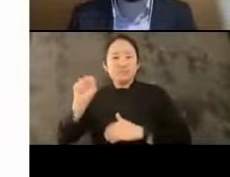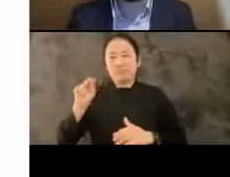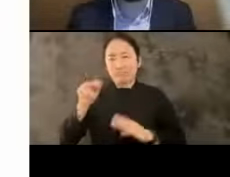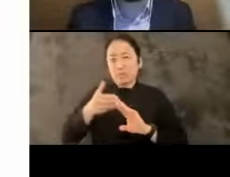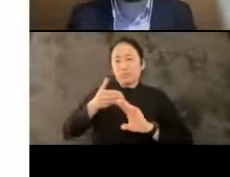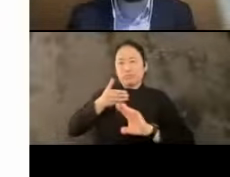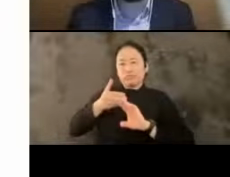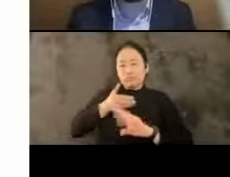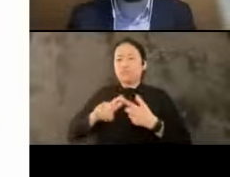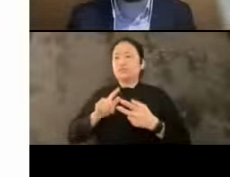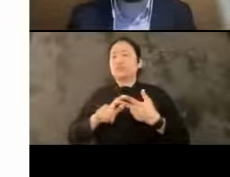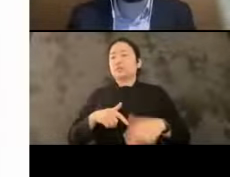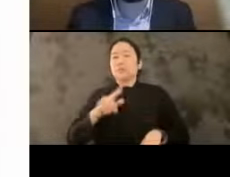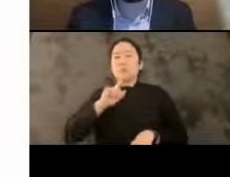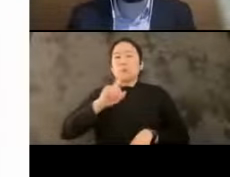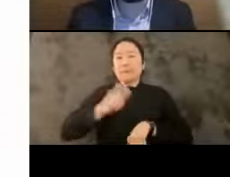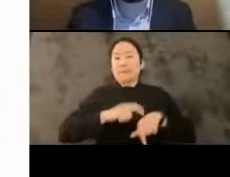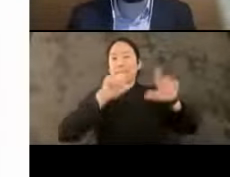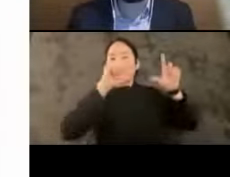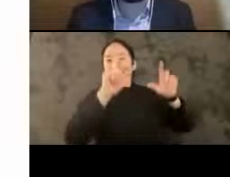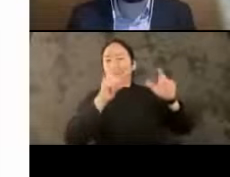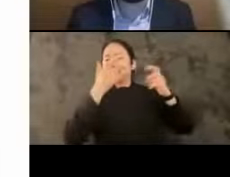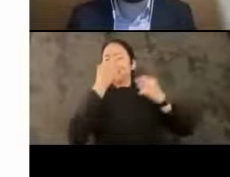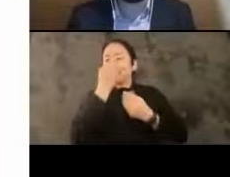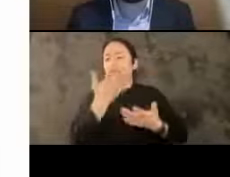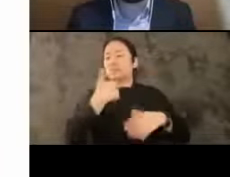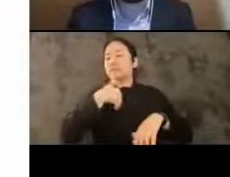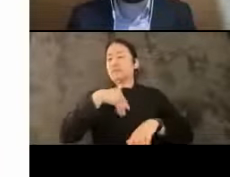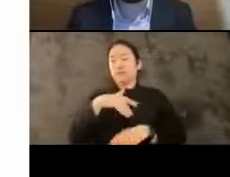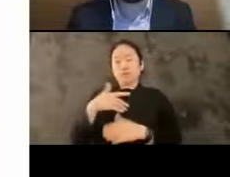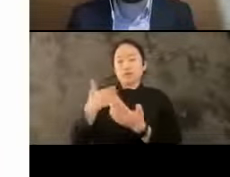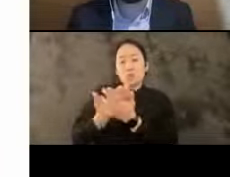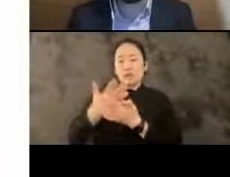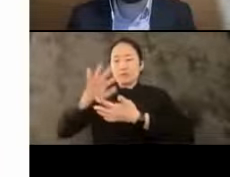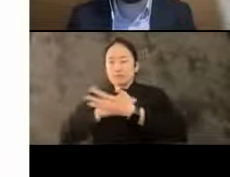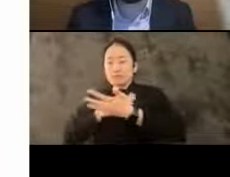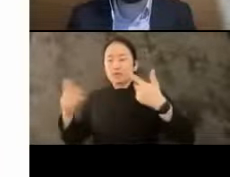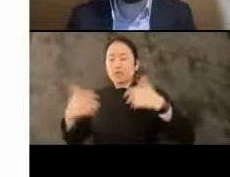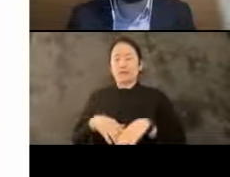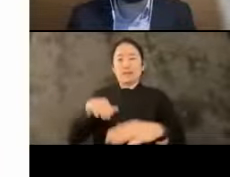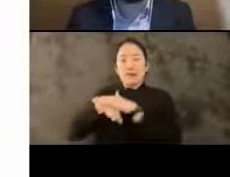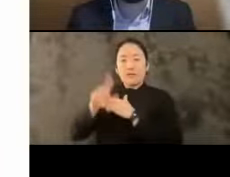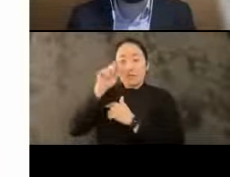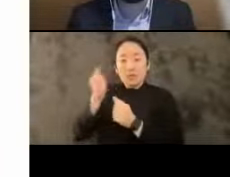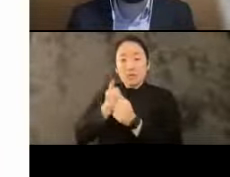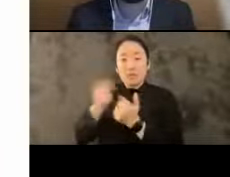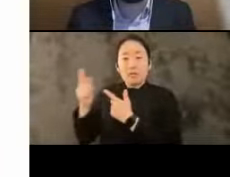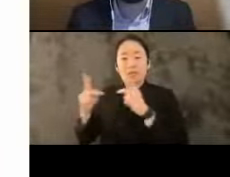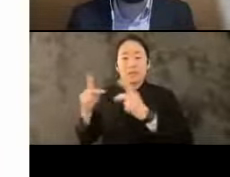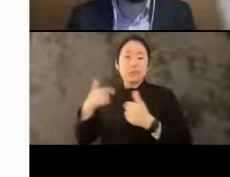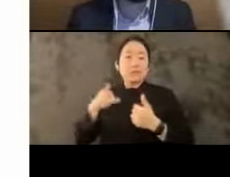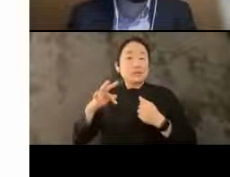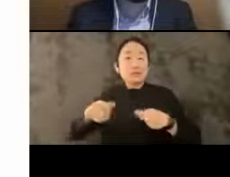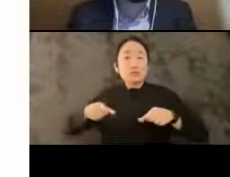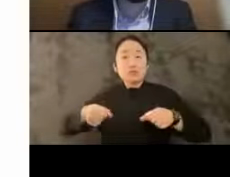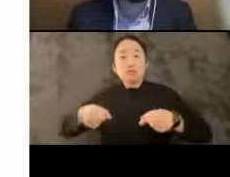on, etc. And then there would, you know, there is dedicated lighting as well at the stations, which is something that we did here